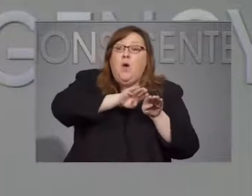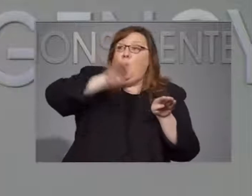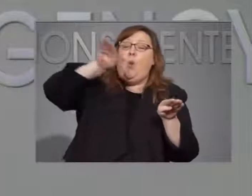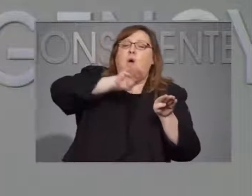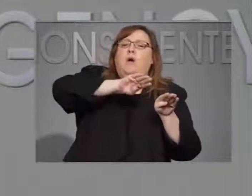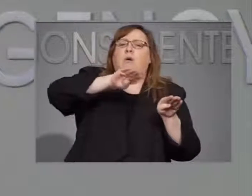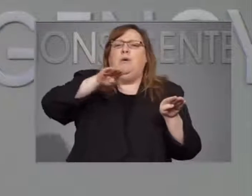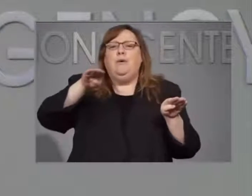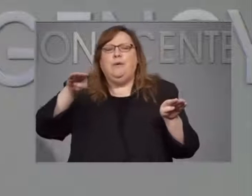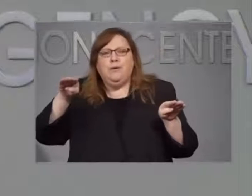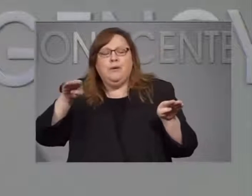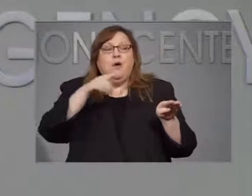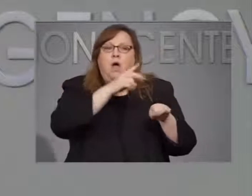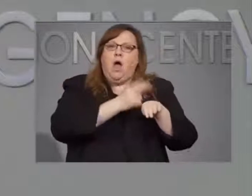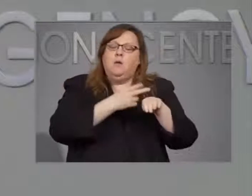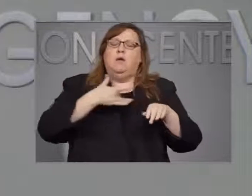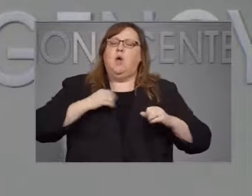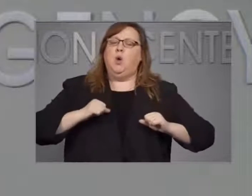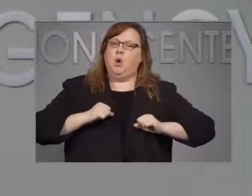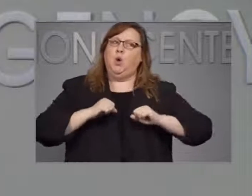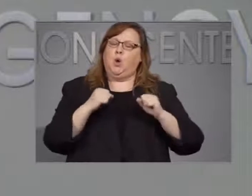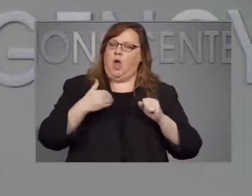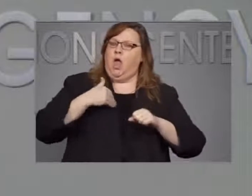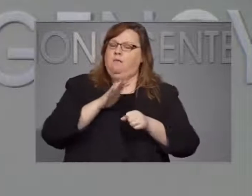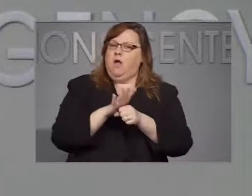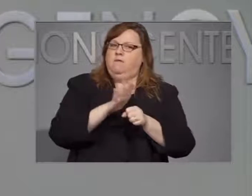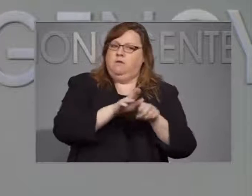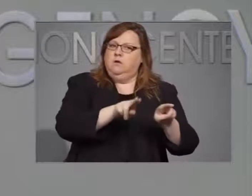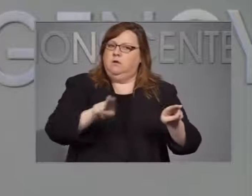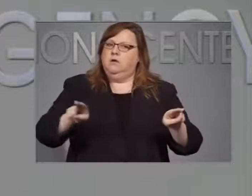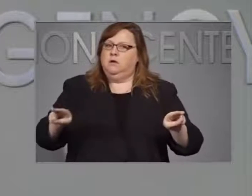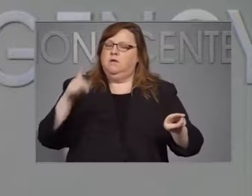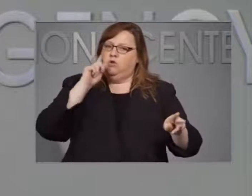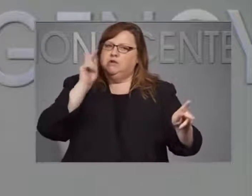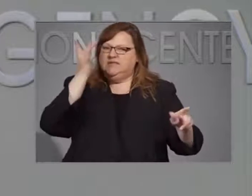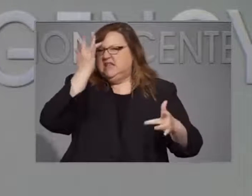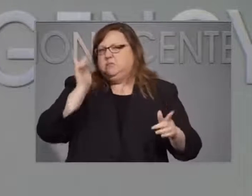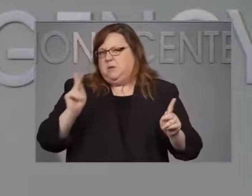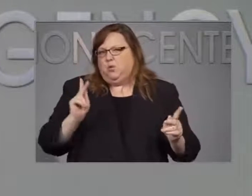hospital rise. We hope to see that level out. Thank you.